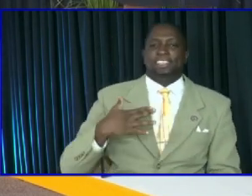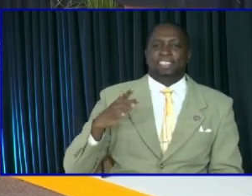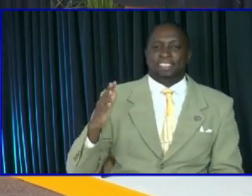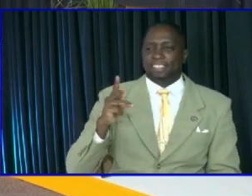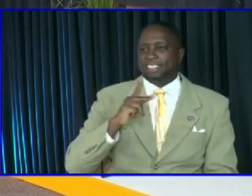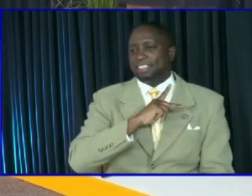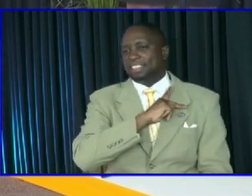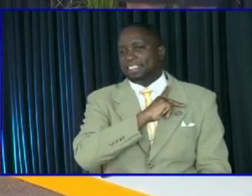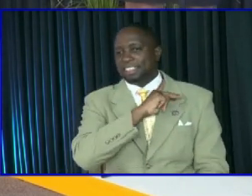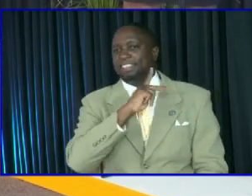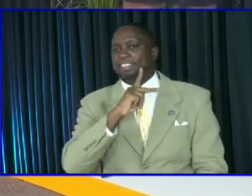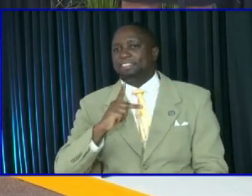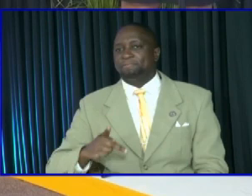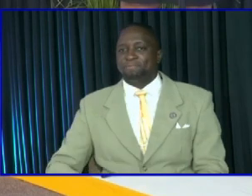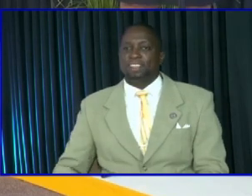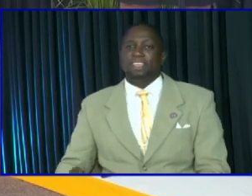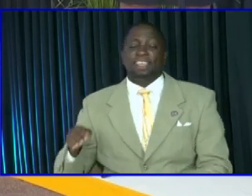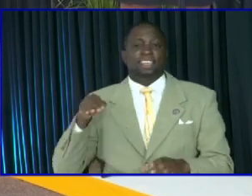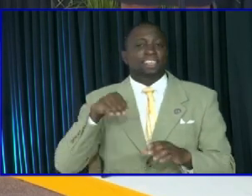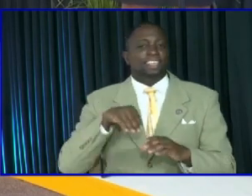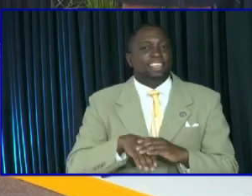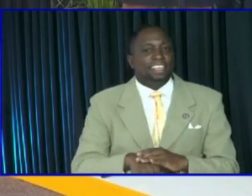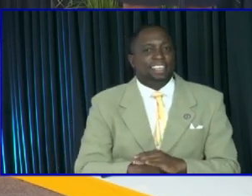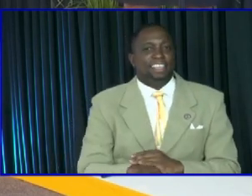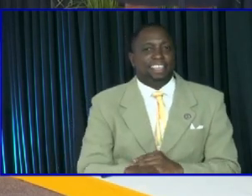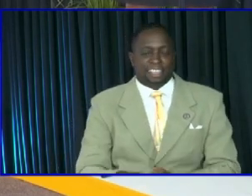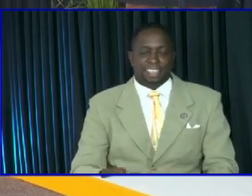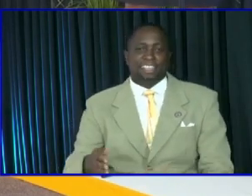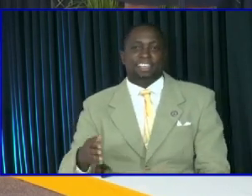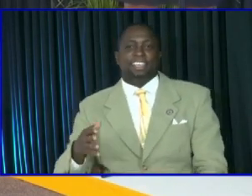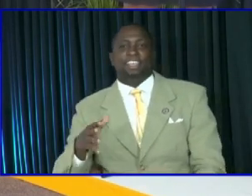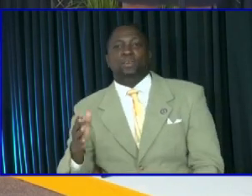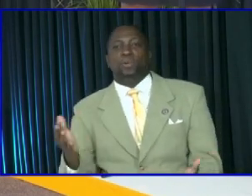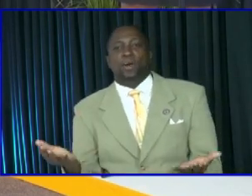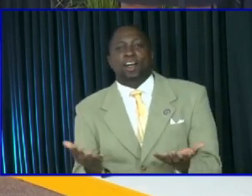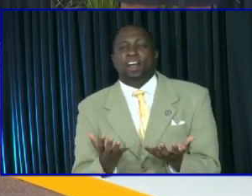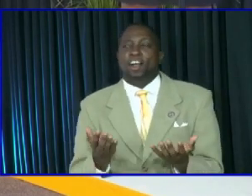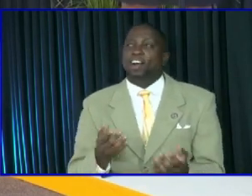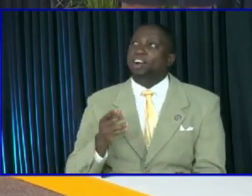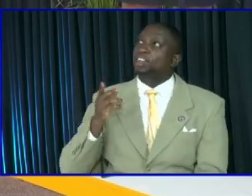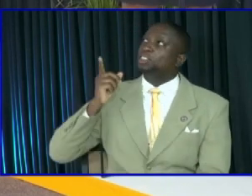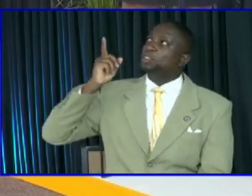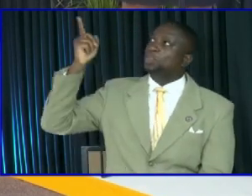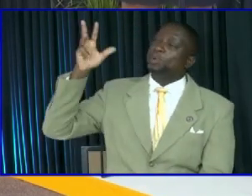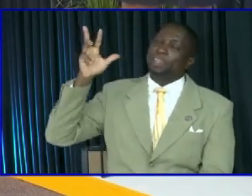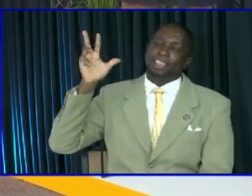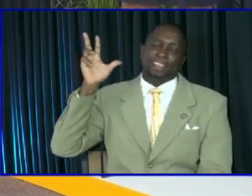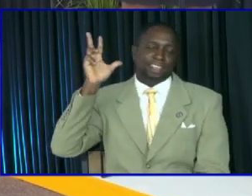Whoa.